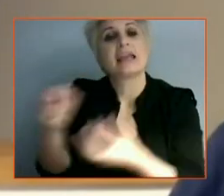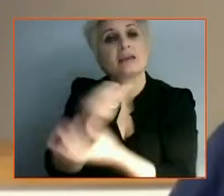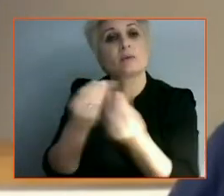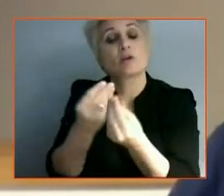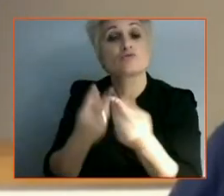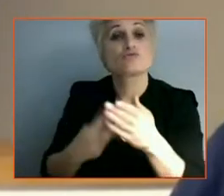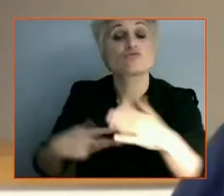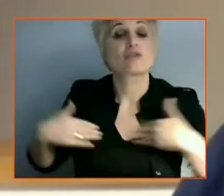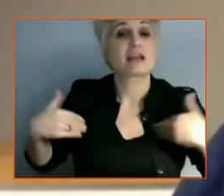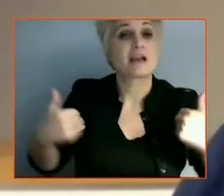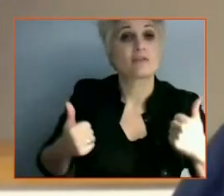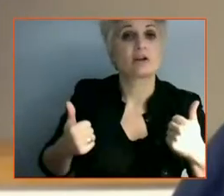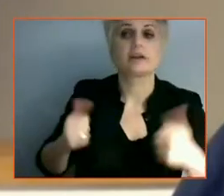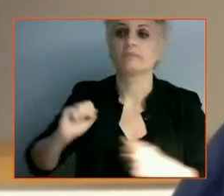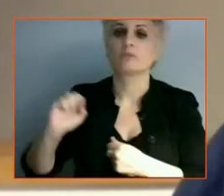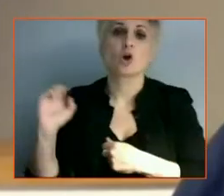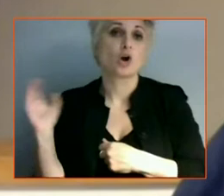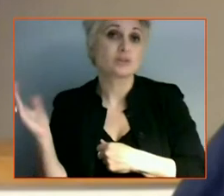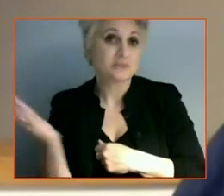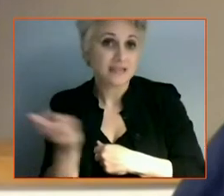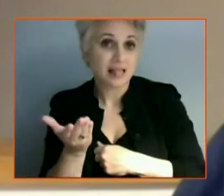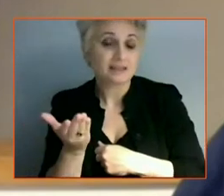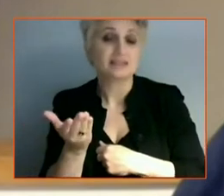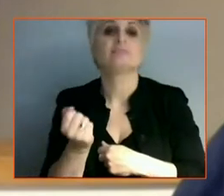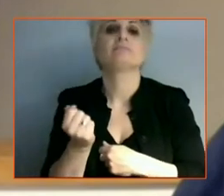and accommodation sectors,